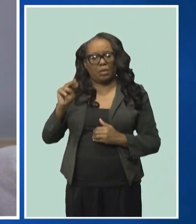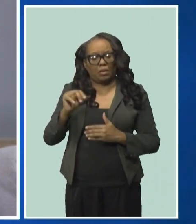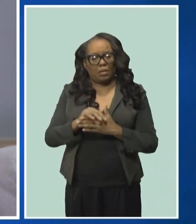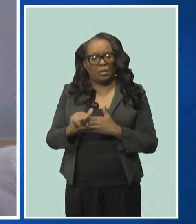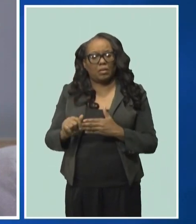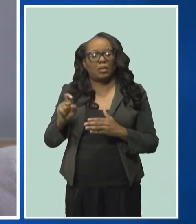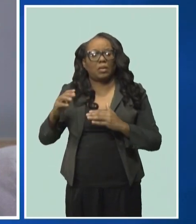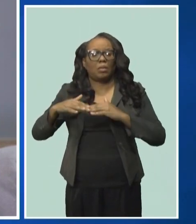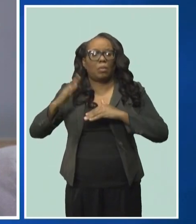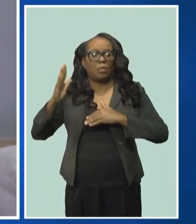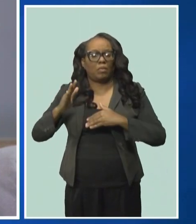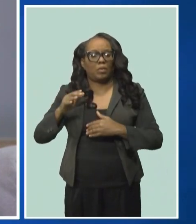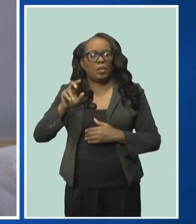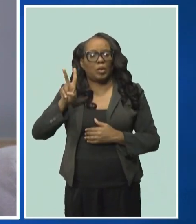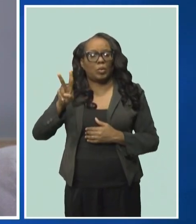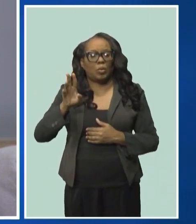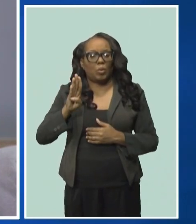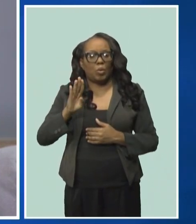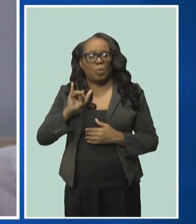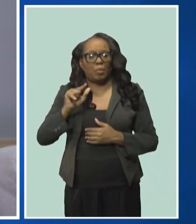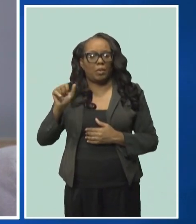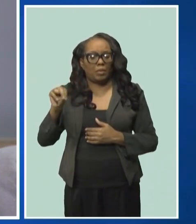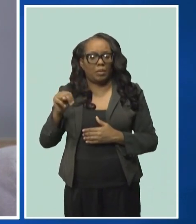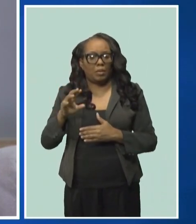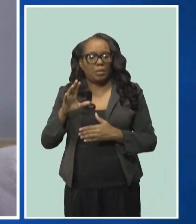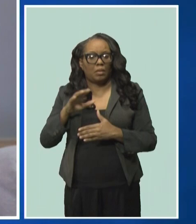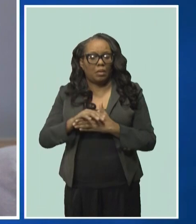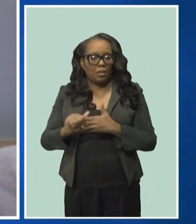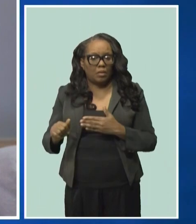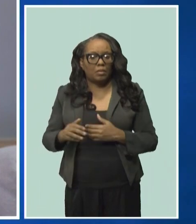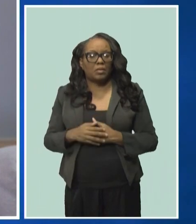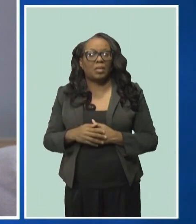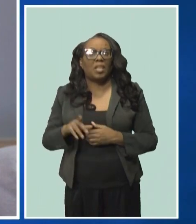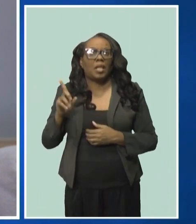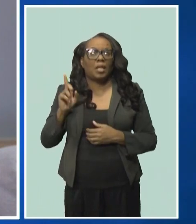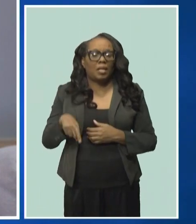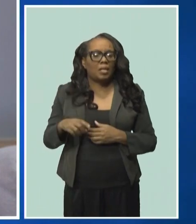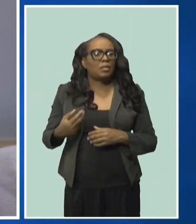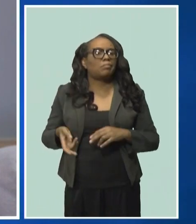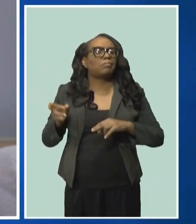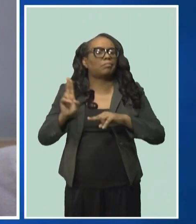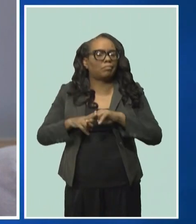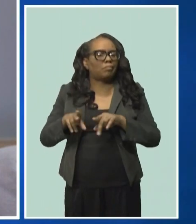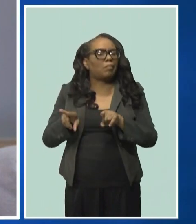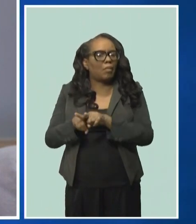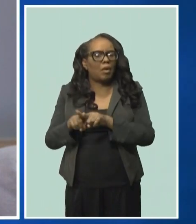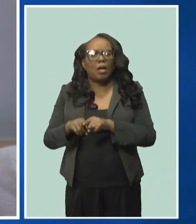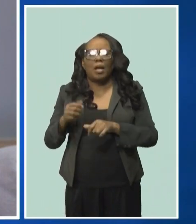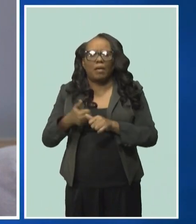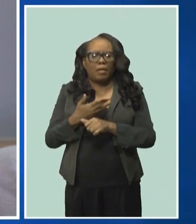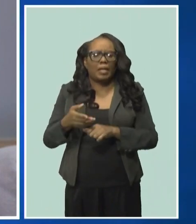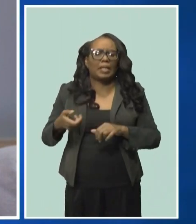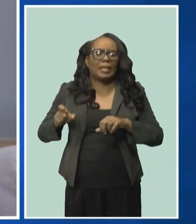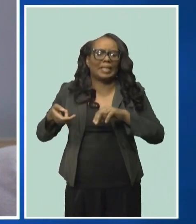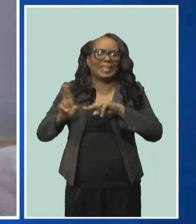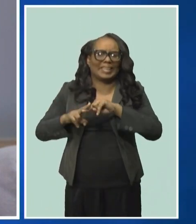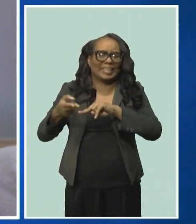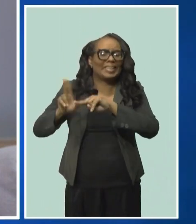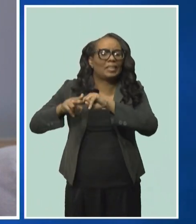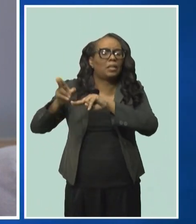Public sector to increase their investment to about 5% of GDP, which is about close to 600 million.